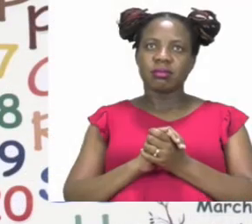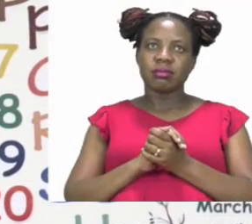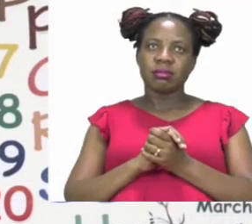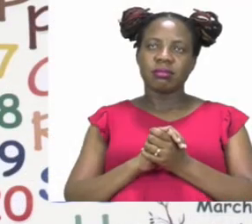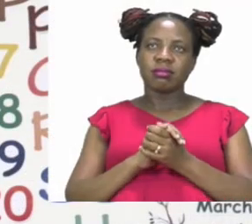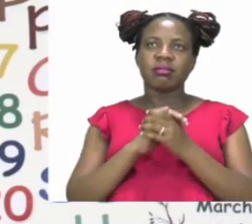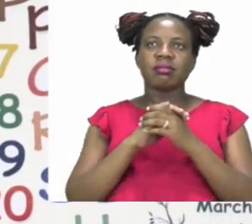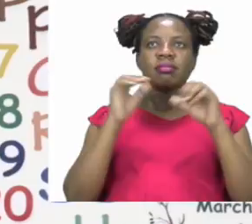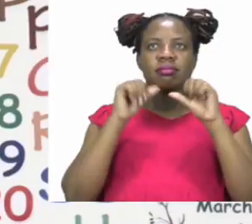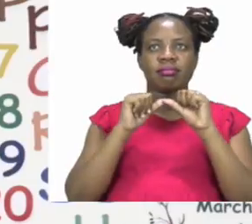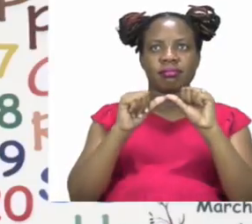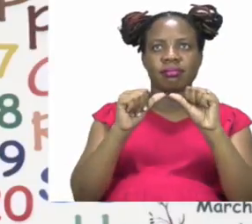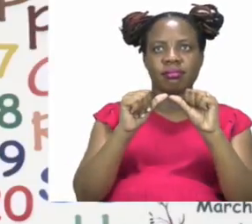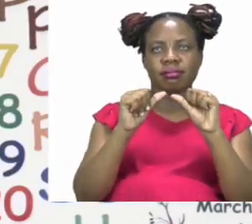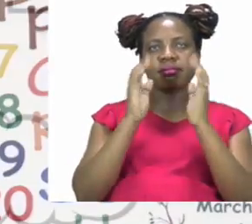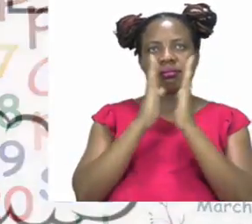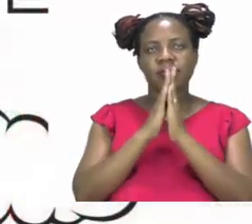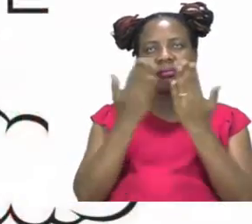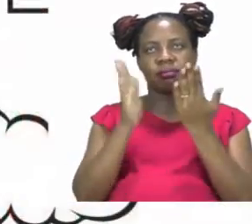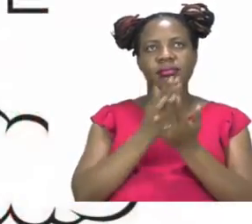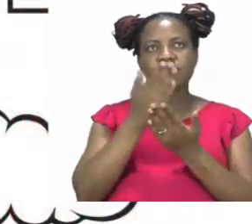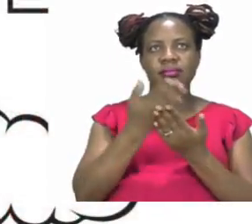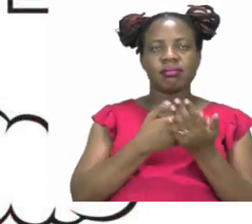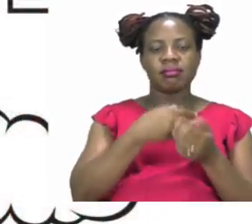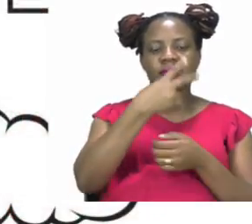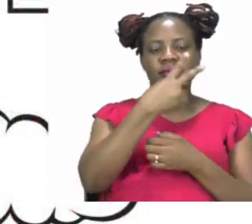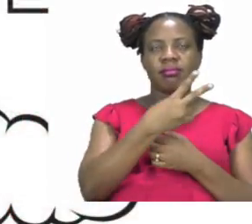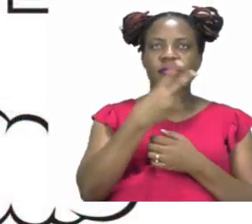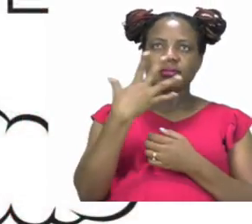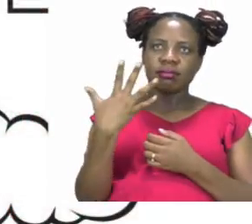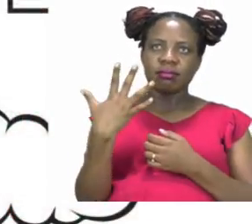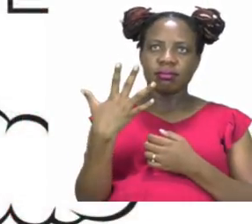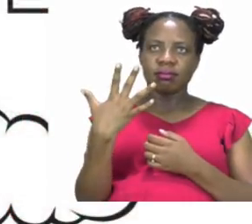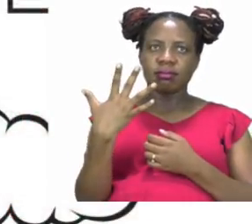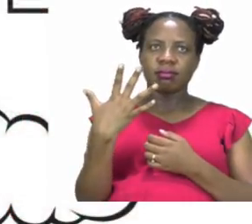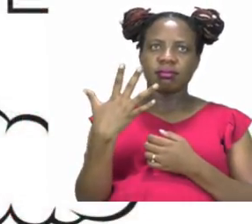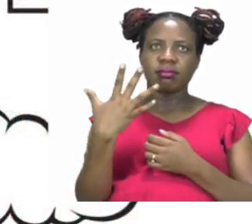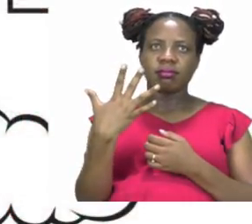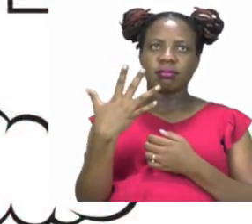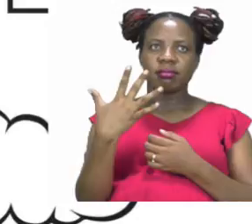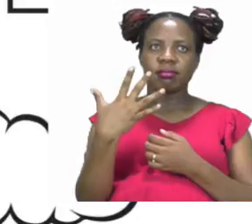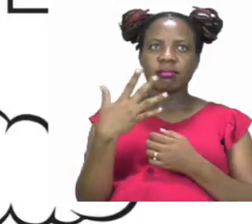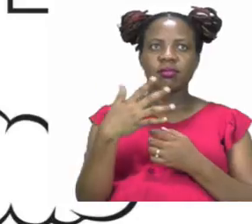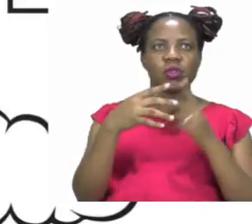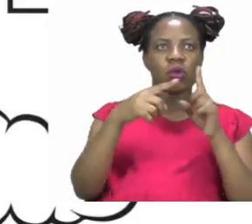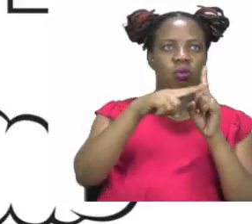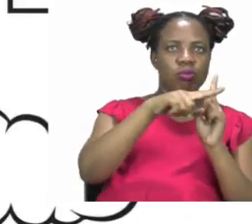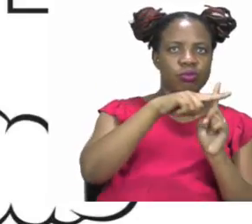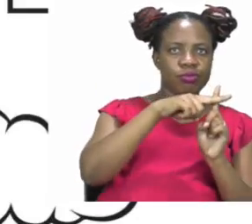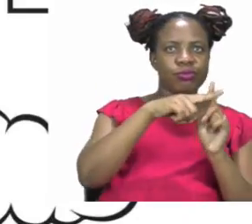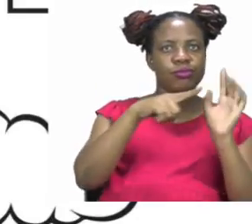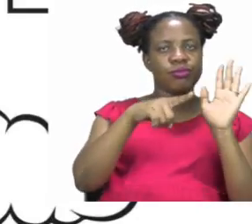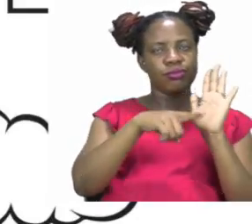Let's turn our booklets to page 25. Now here we are going to do computation. And